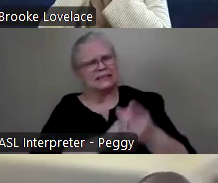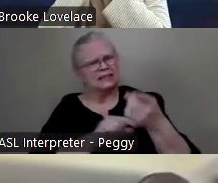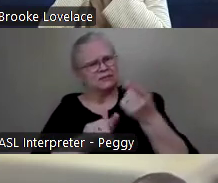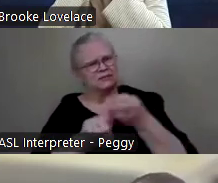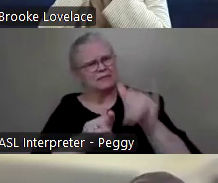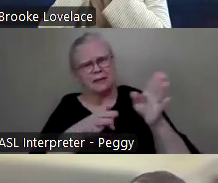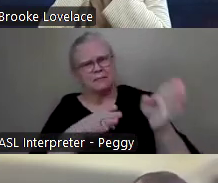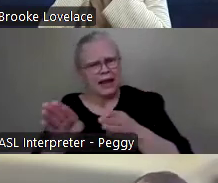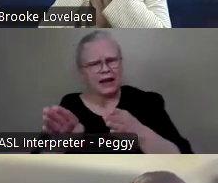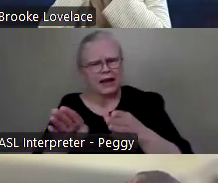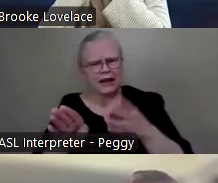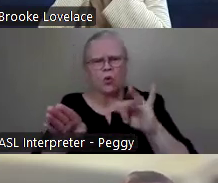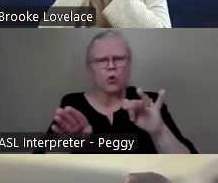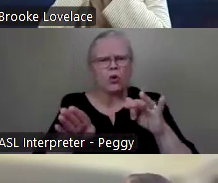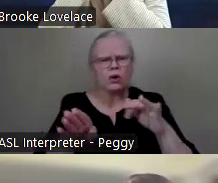plan?